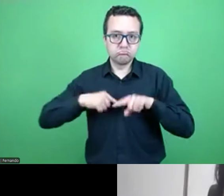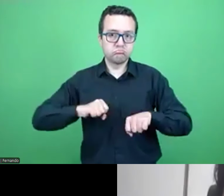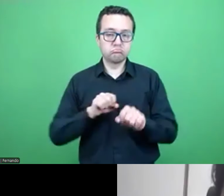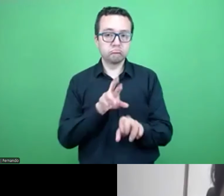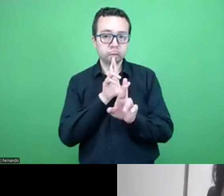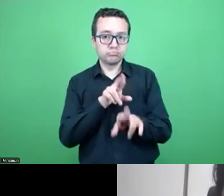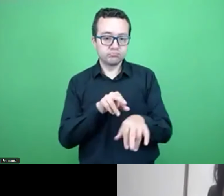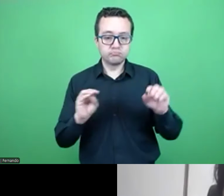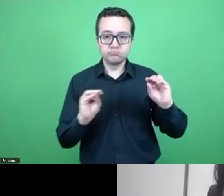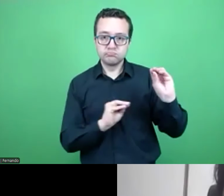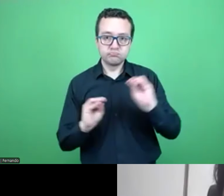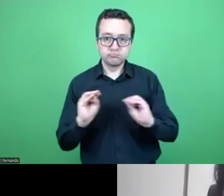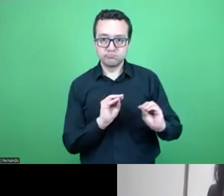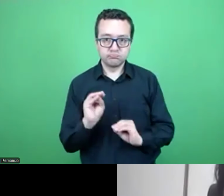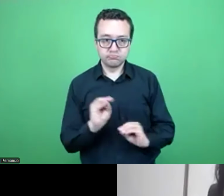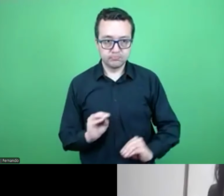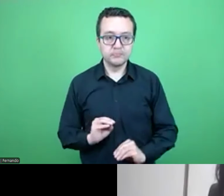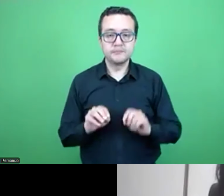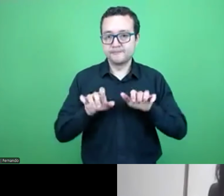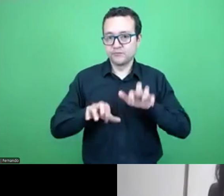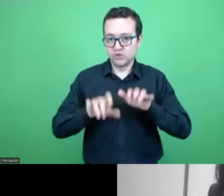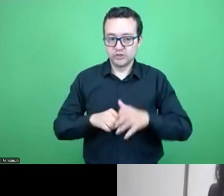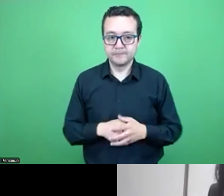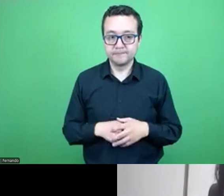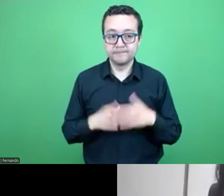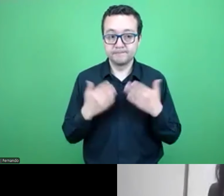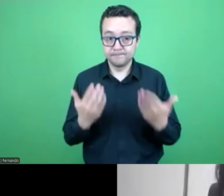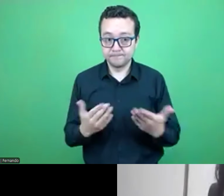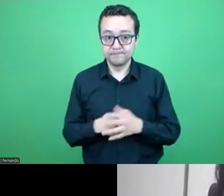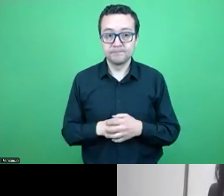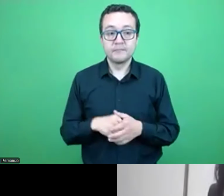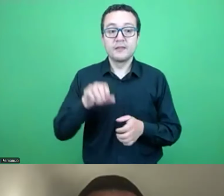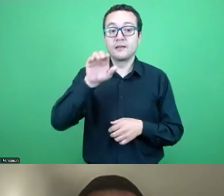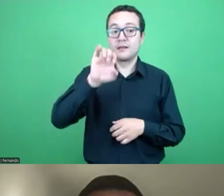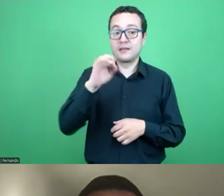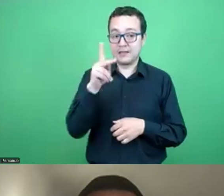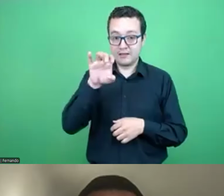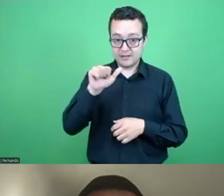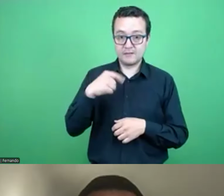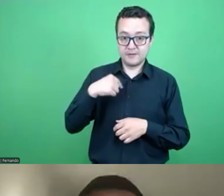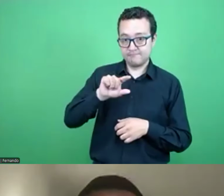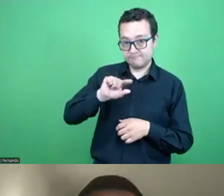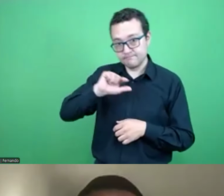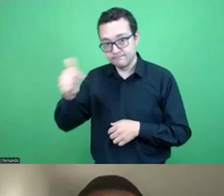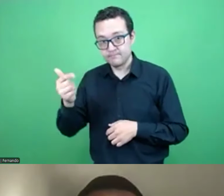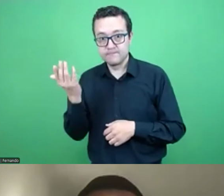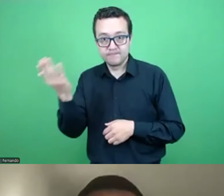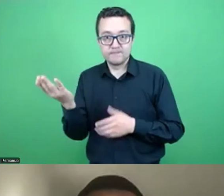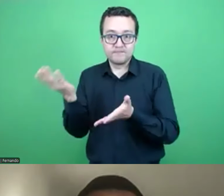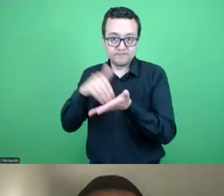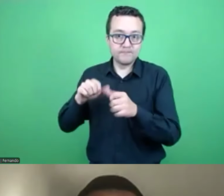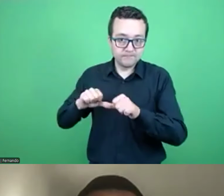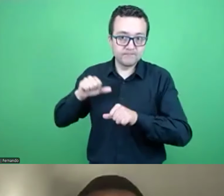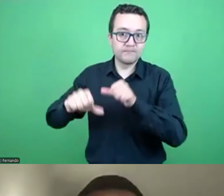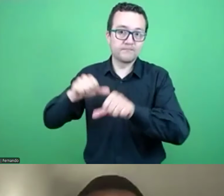Maybe Erika, I will go back to you in order to continue with the next session. And thank you so much to all of you